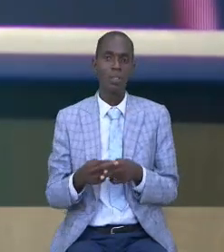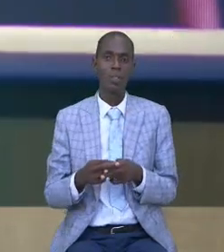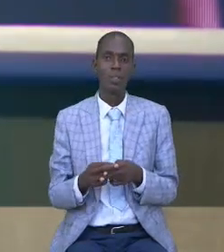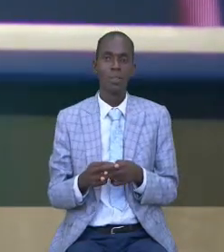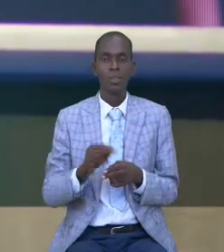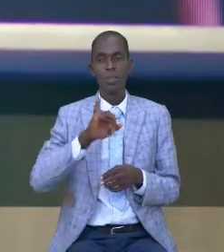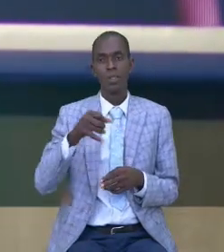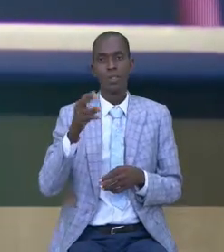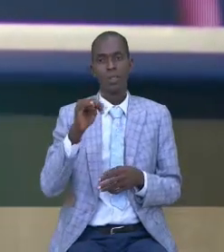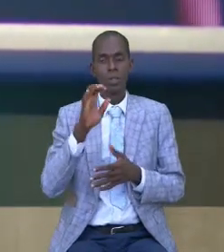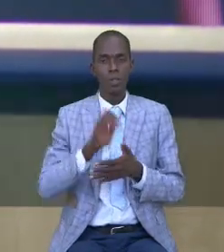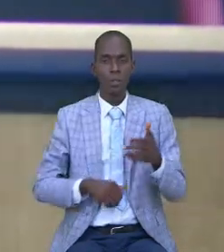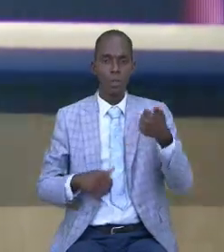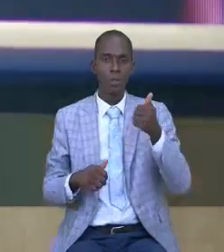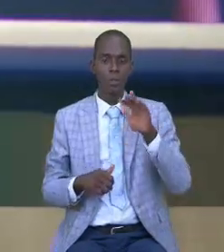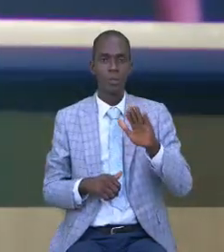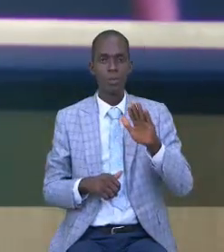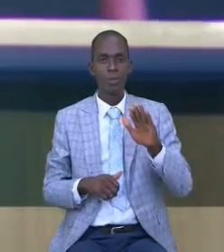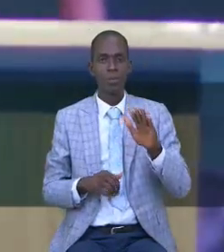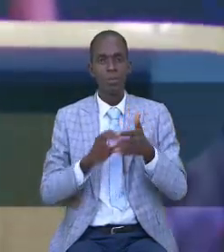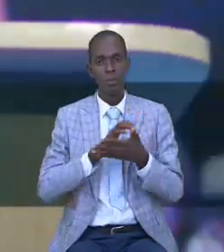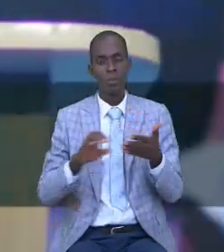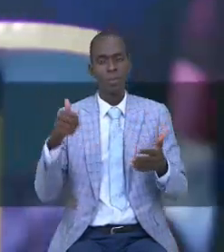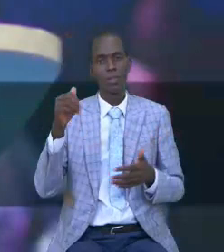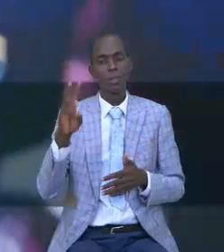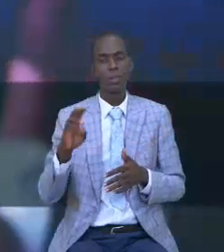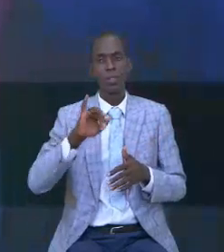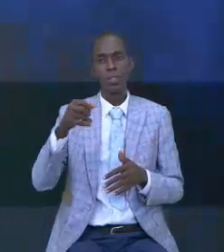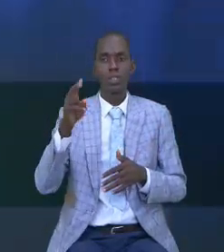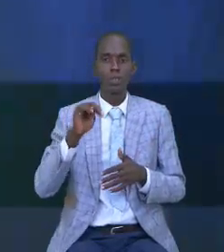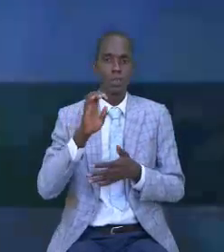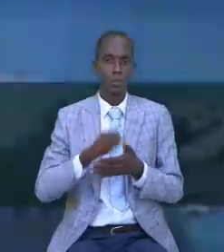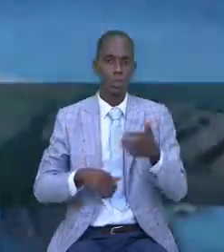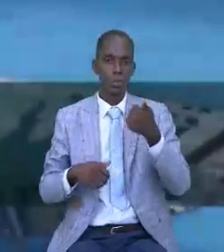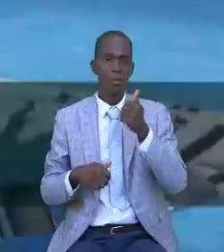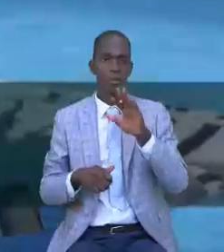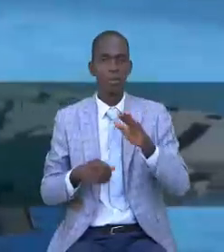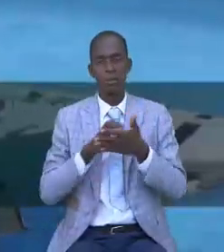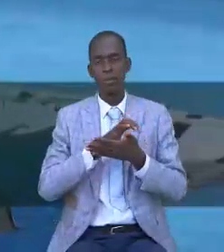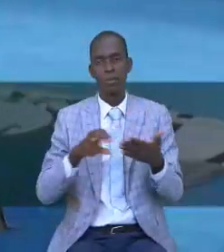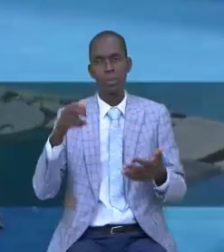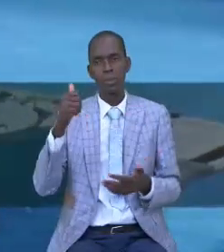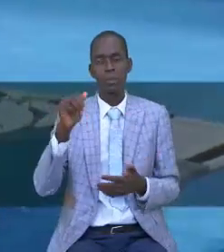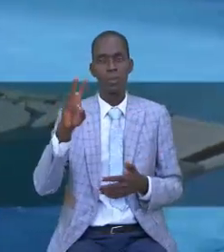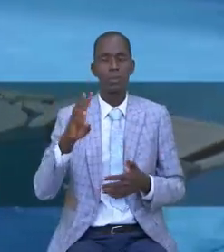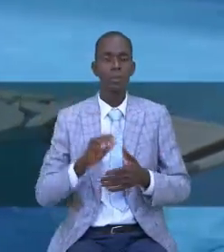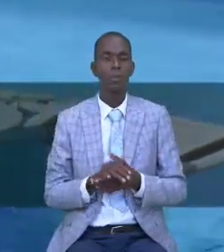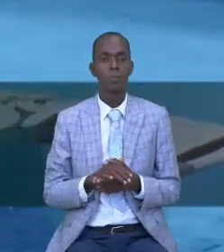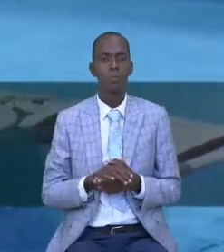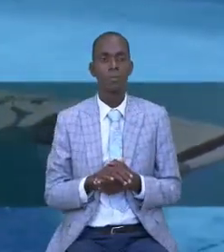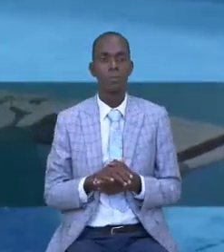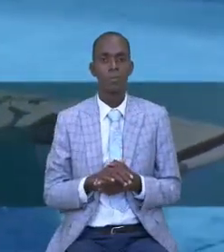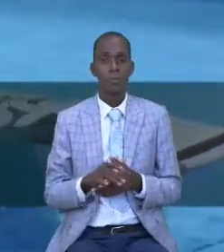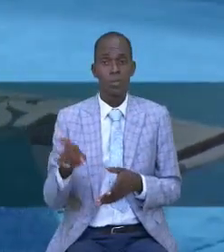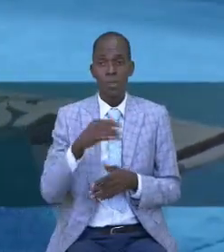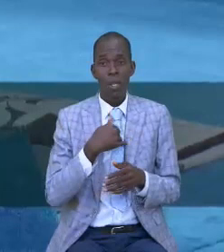John chapter 15, verse 16. John 15, 16. Ye have